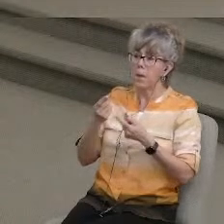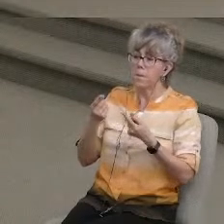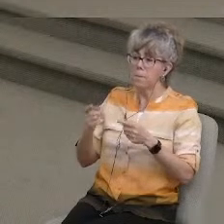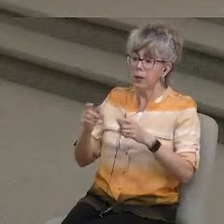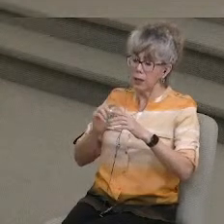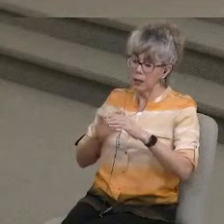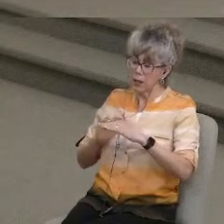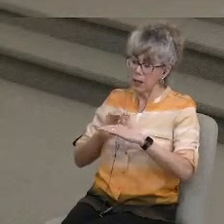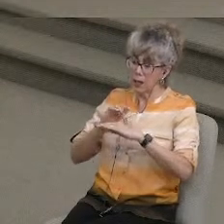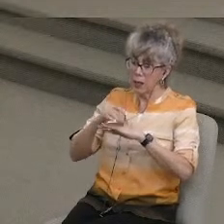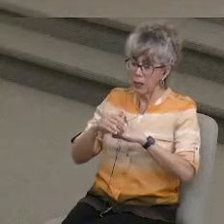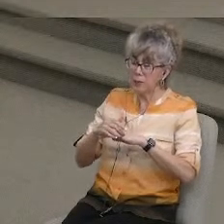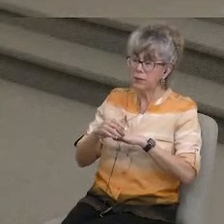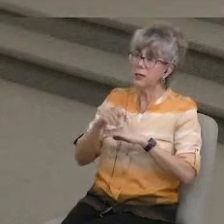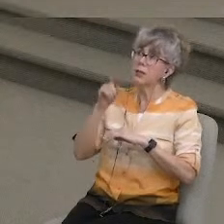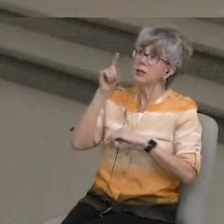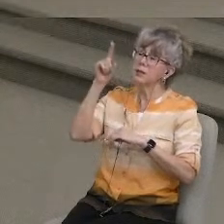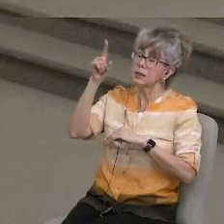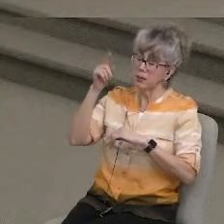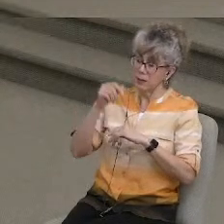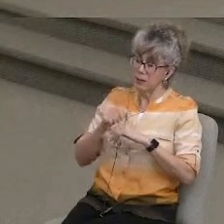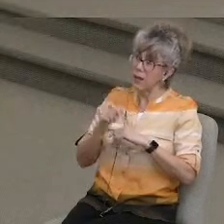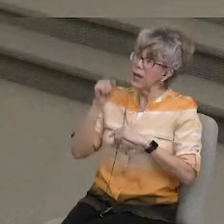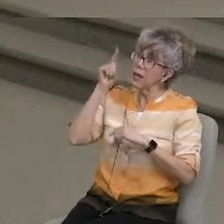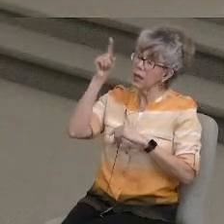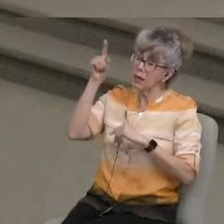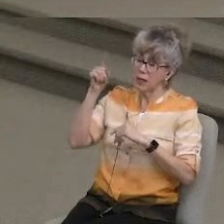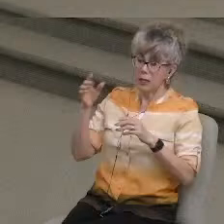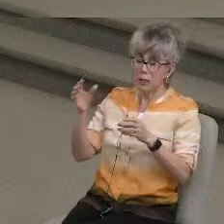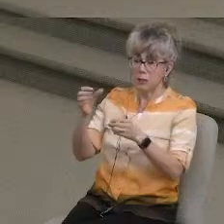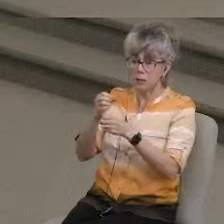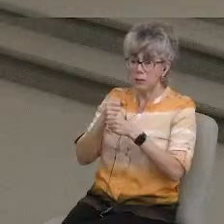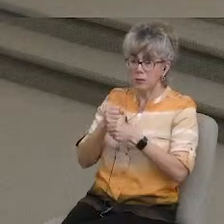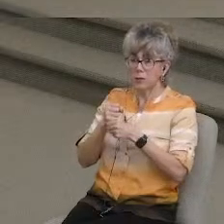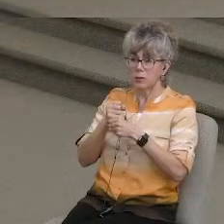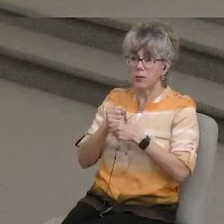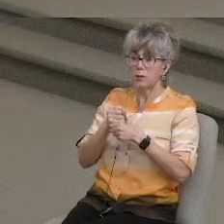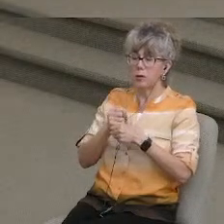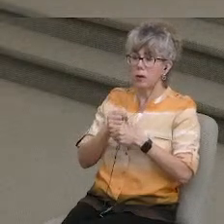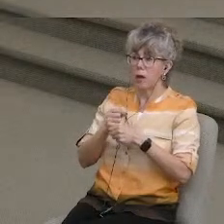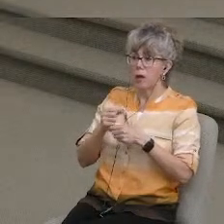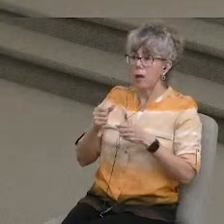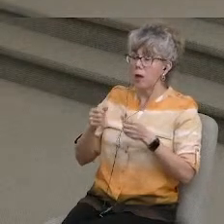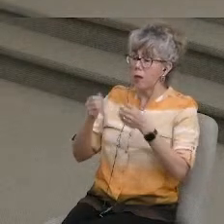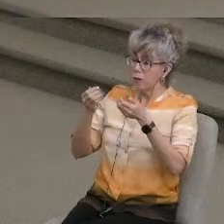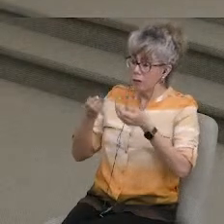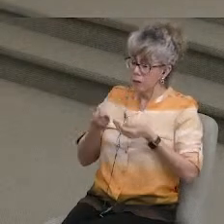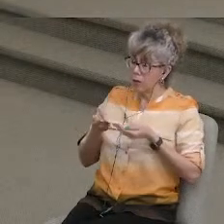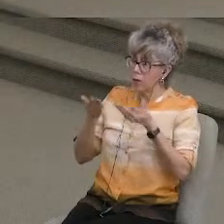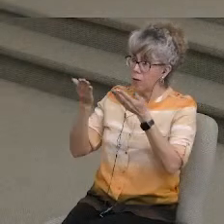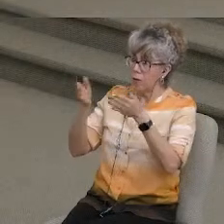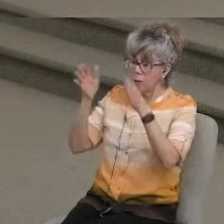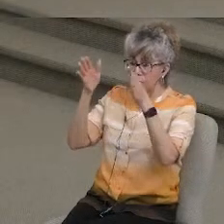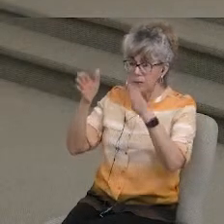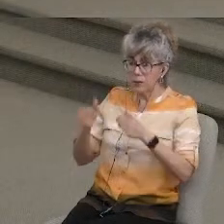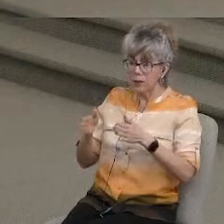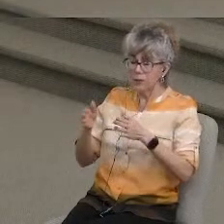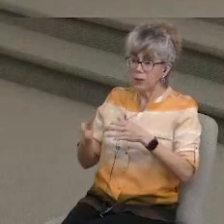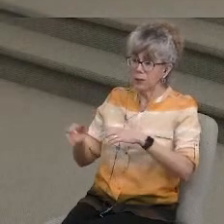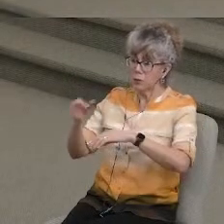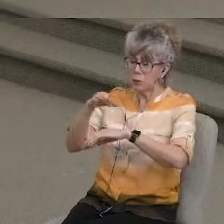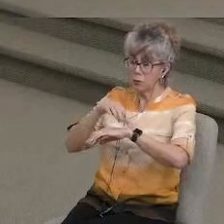emptied himself. He took the form of a servant, and being born in the likeness of men and being found in human form,